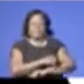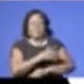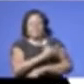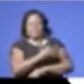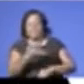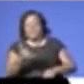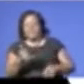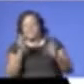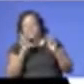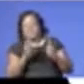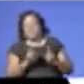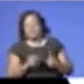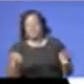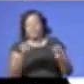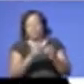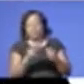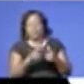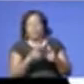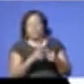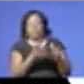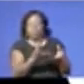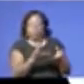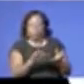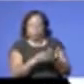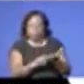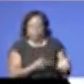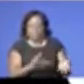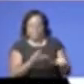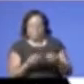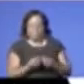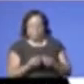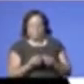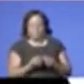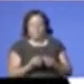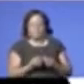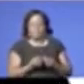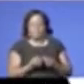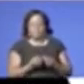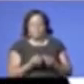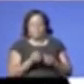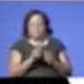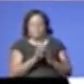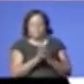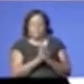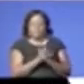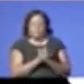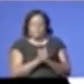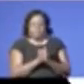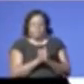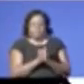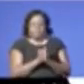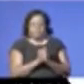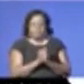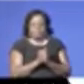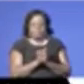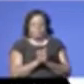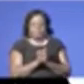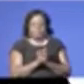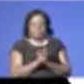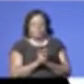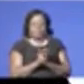major disparity in what is received area to area. For the ZNS News Network, I'm Mukesh Lapinder. Well,